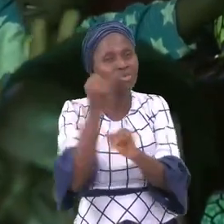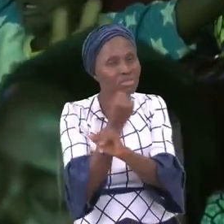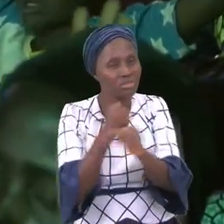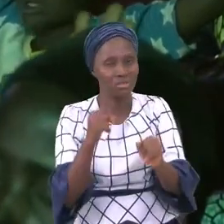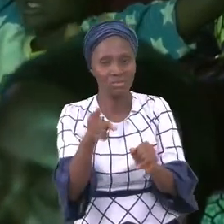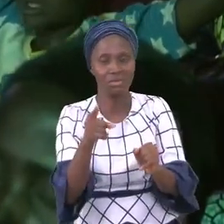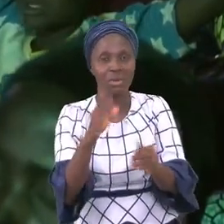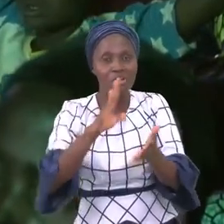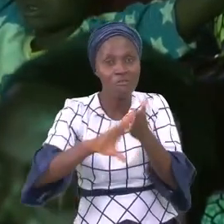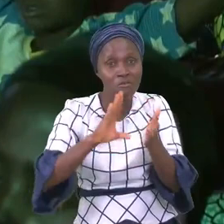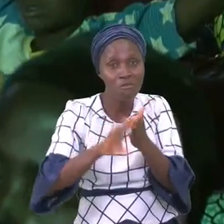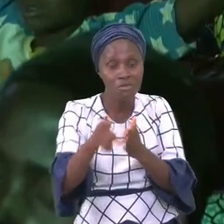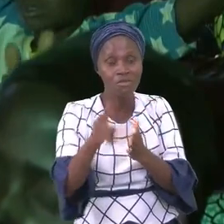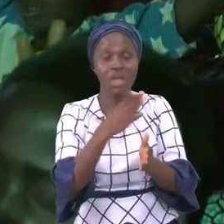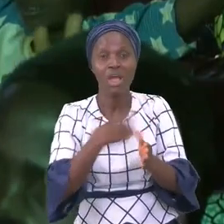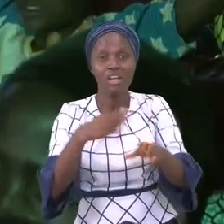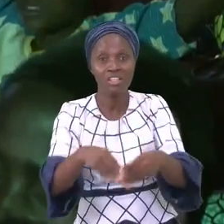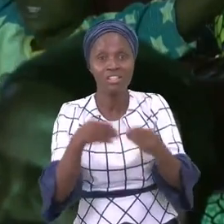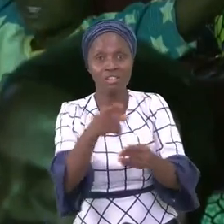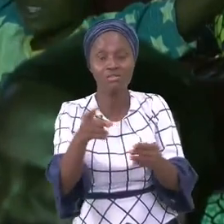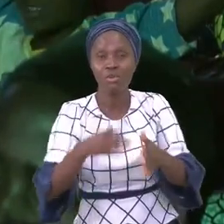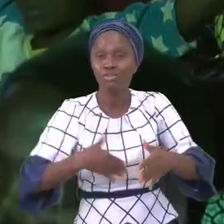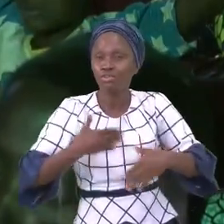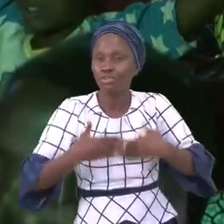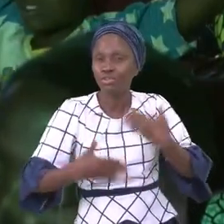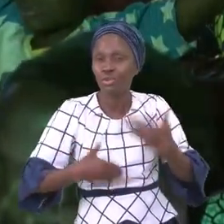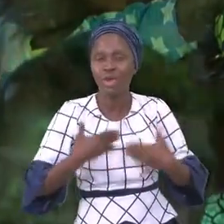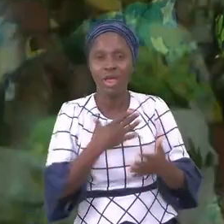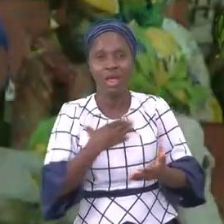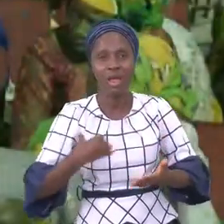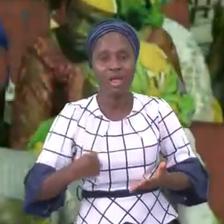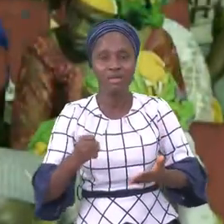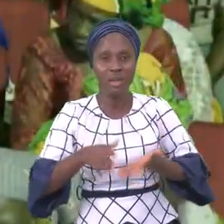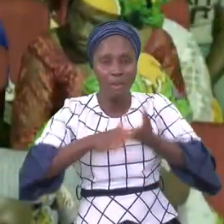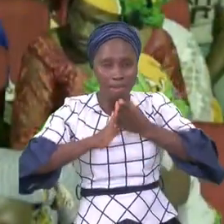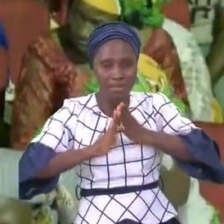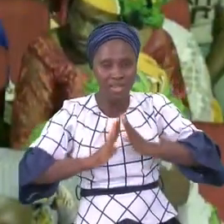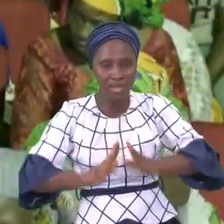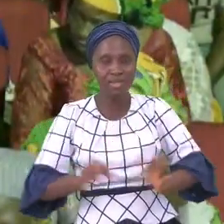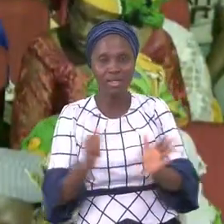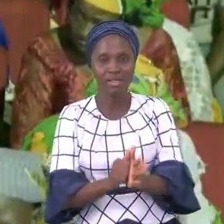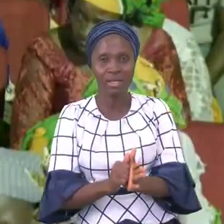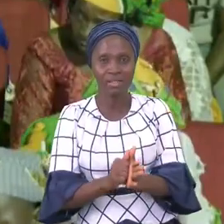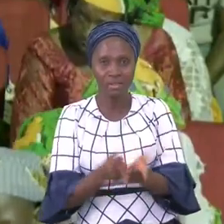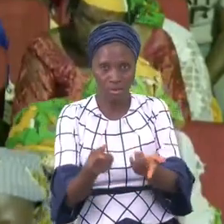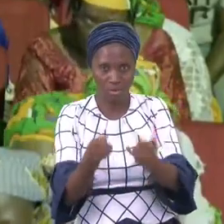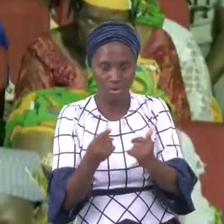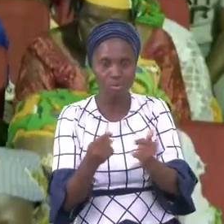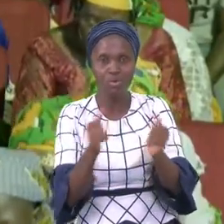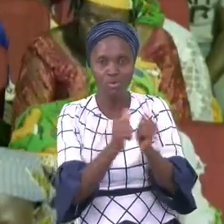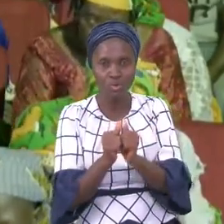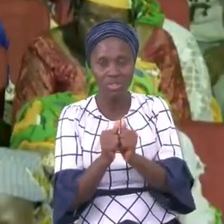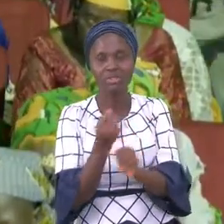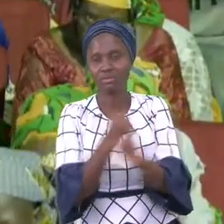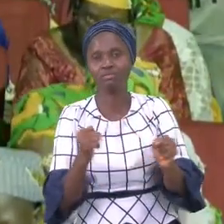joy and the peace that comes for salvation. Where are you? Where are you? The Lord is waiting for you. If you're raising up your